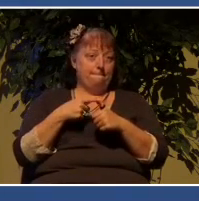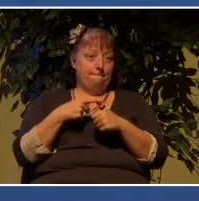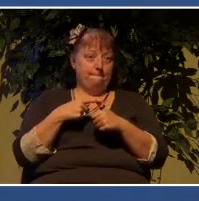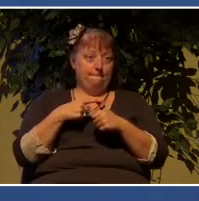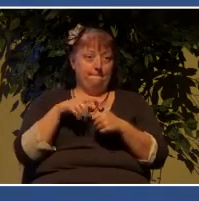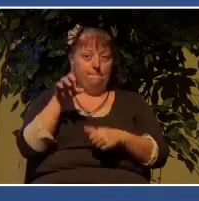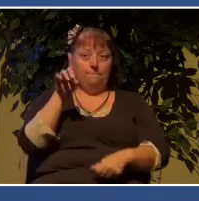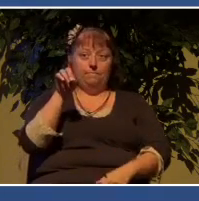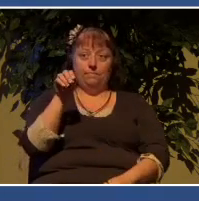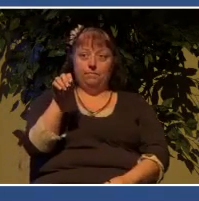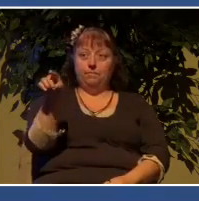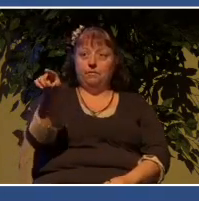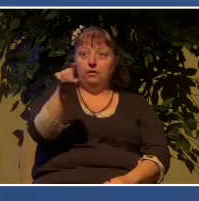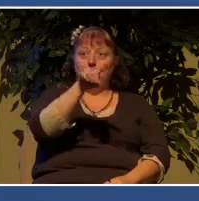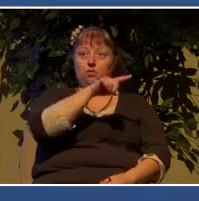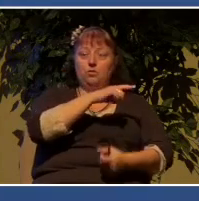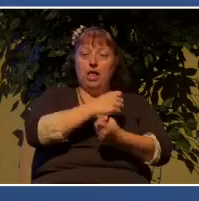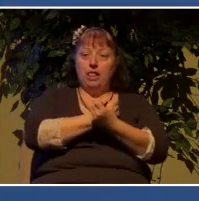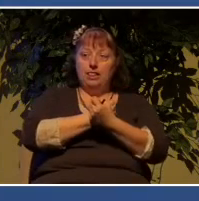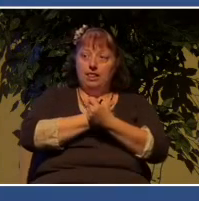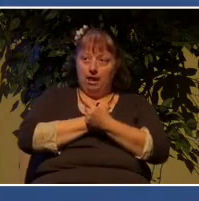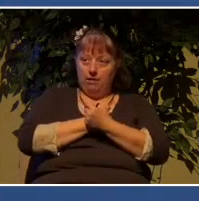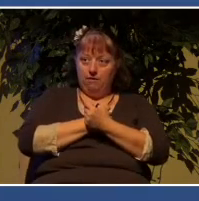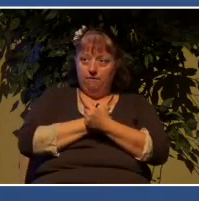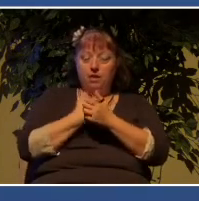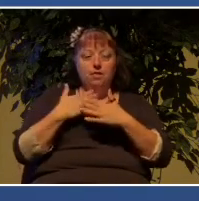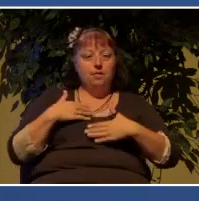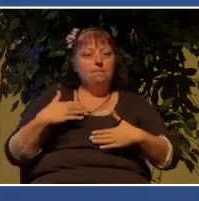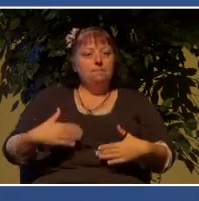love the body of Christ?